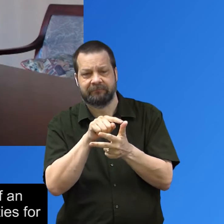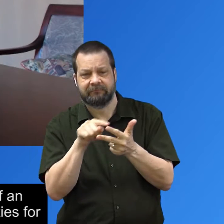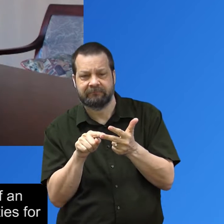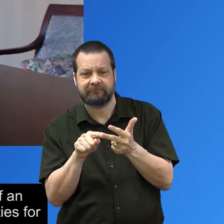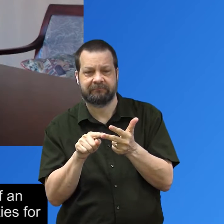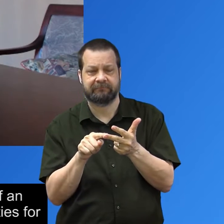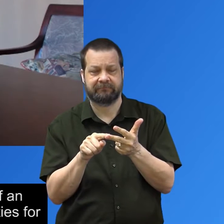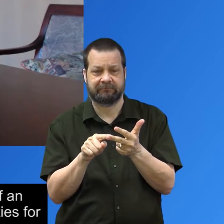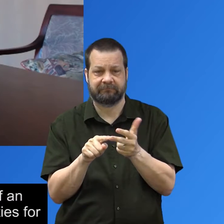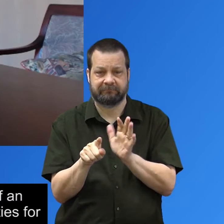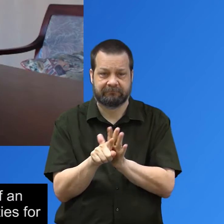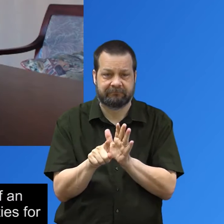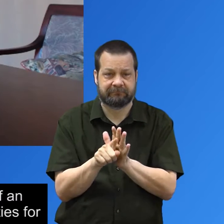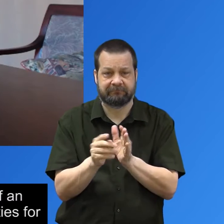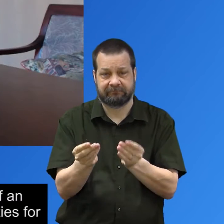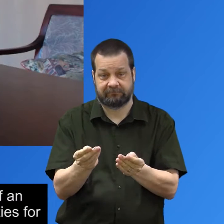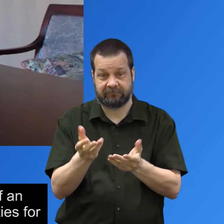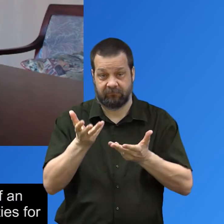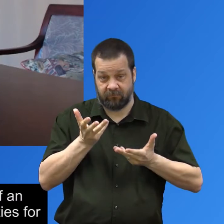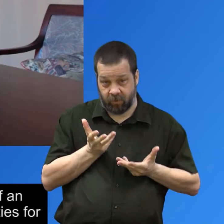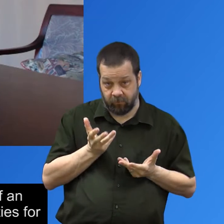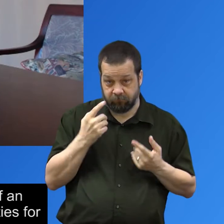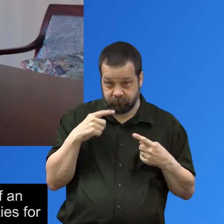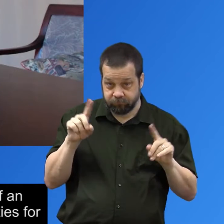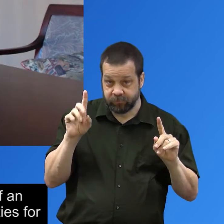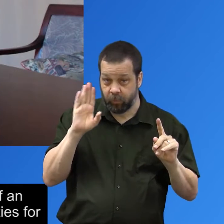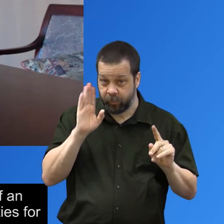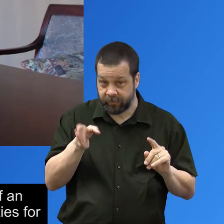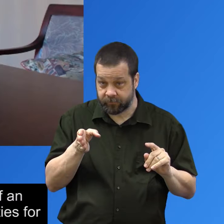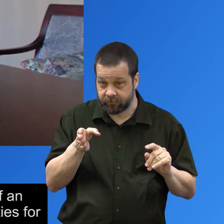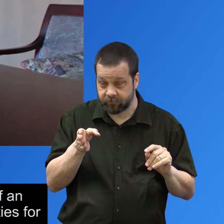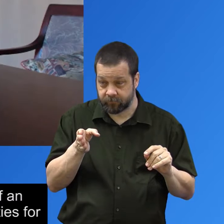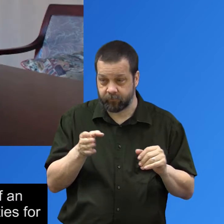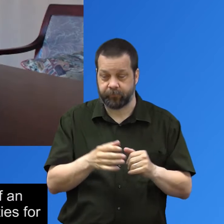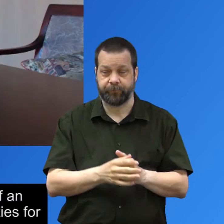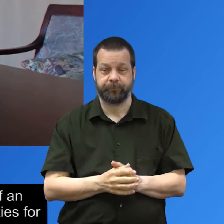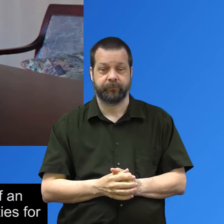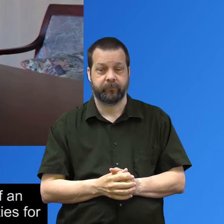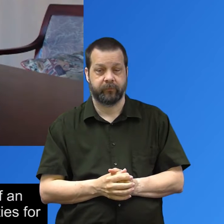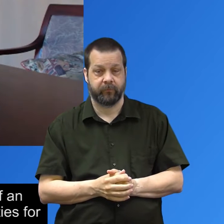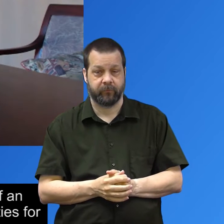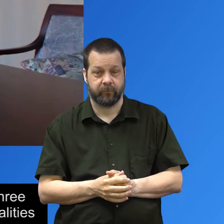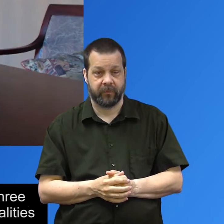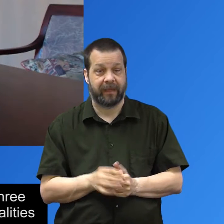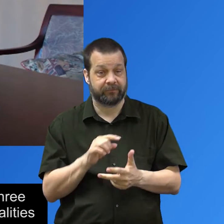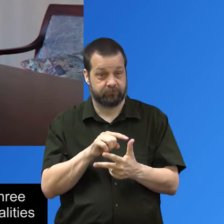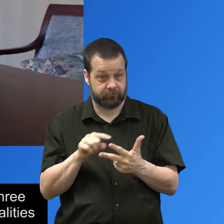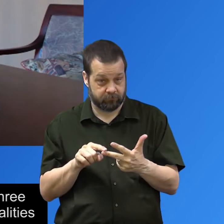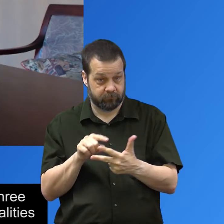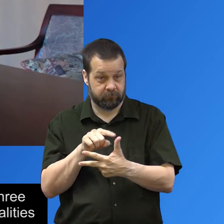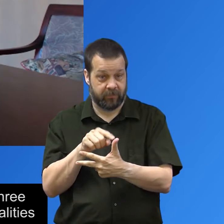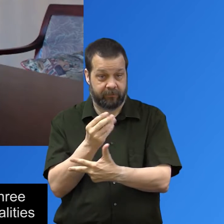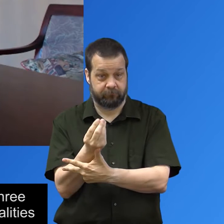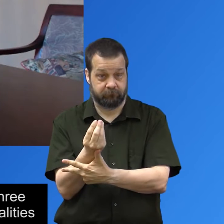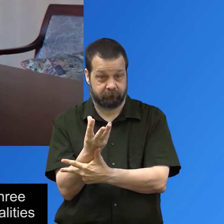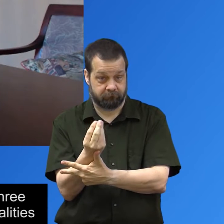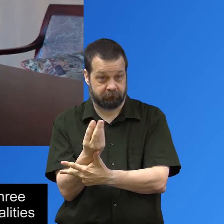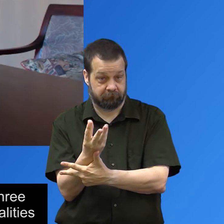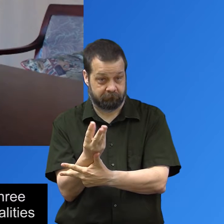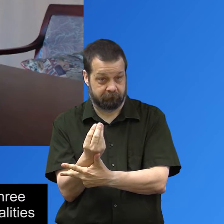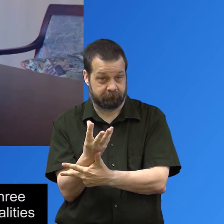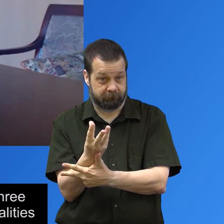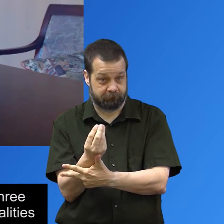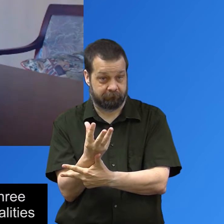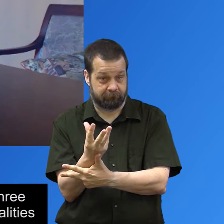a specific signal will notify them in the event of an incoming emergency alert as they go about their activities for the day. The device